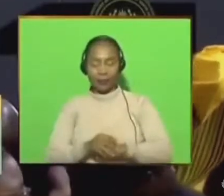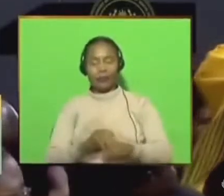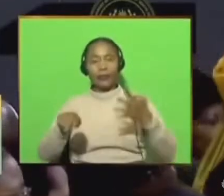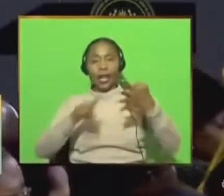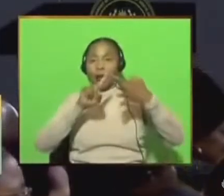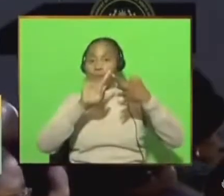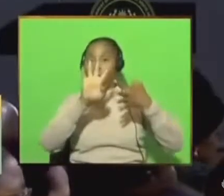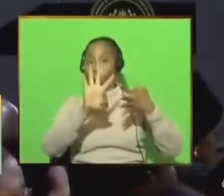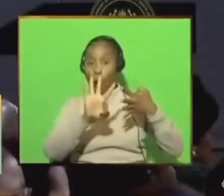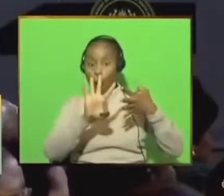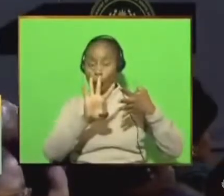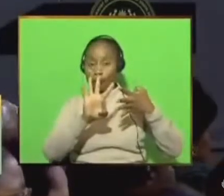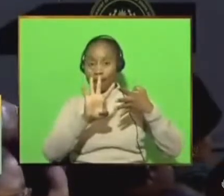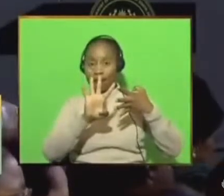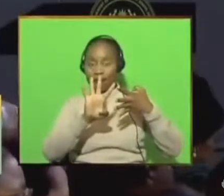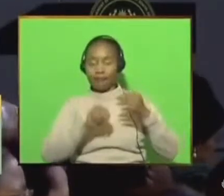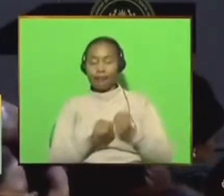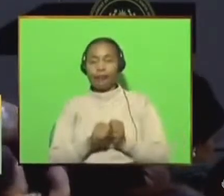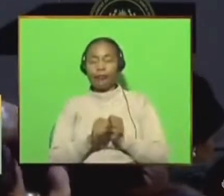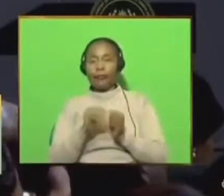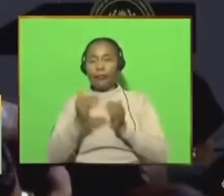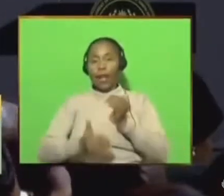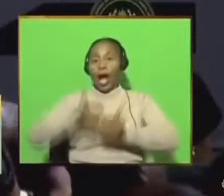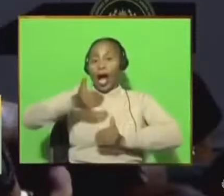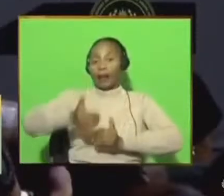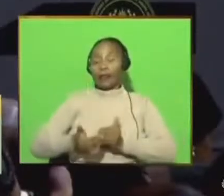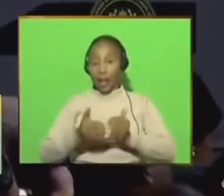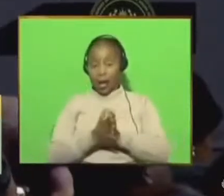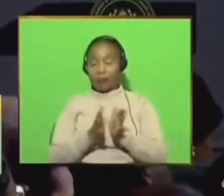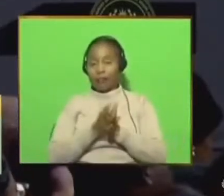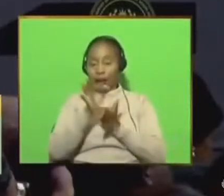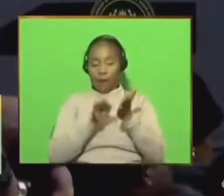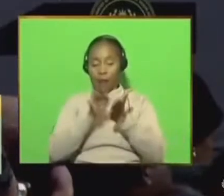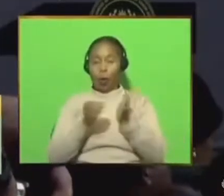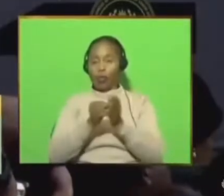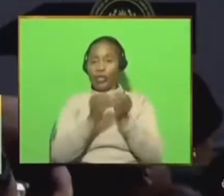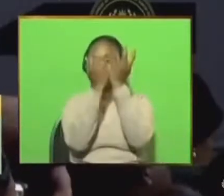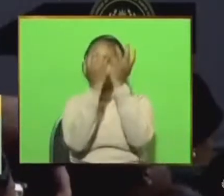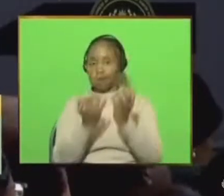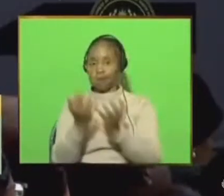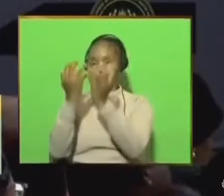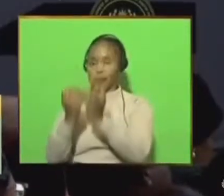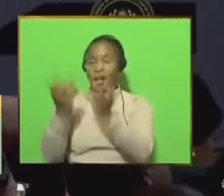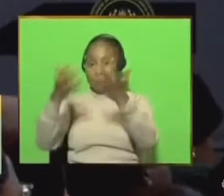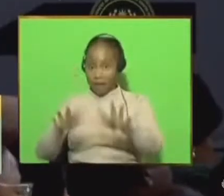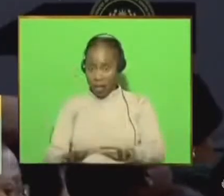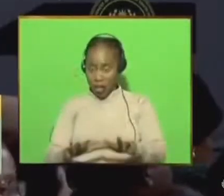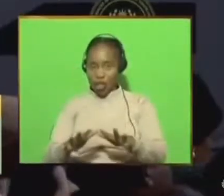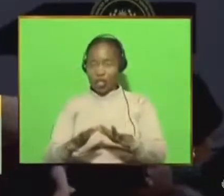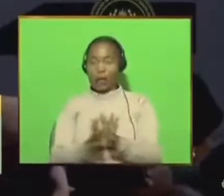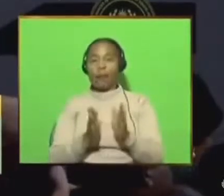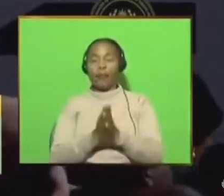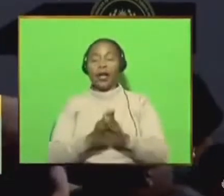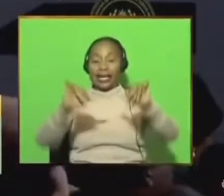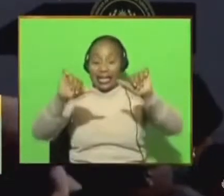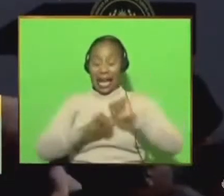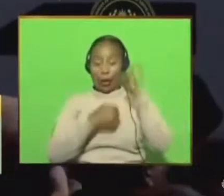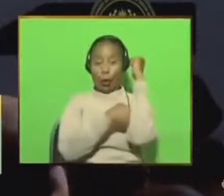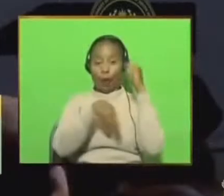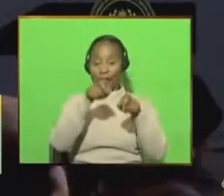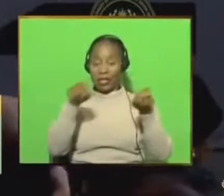4, after the votes have been counted, the returning officer must report to